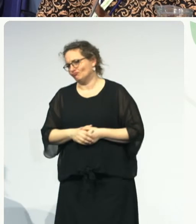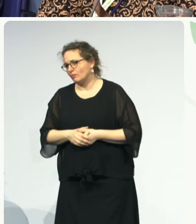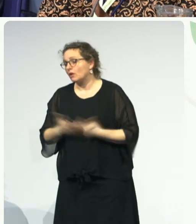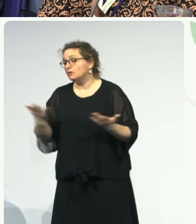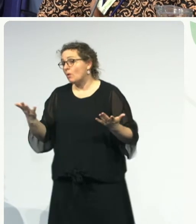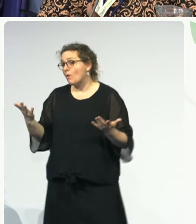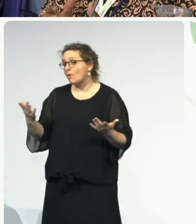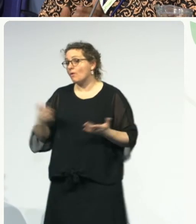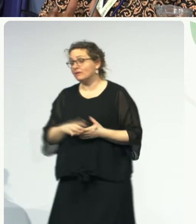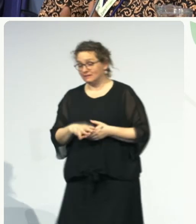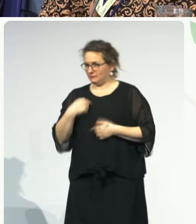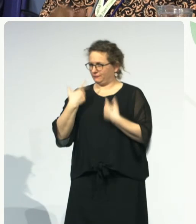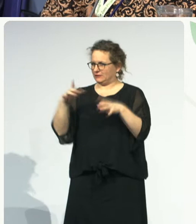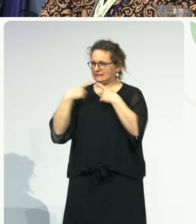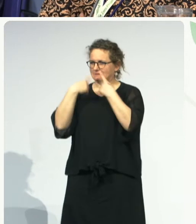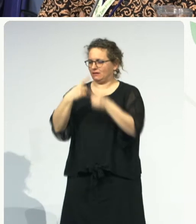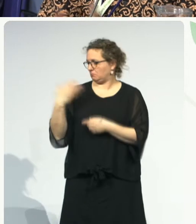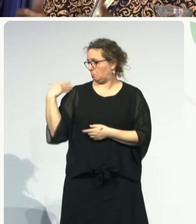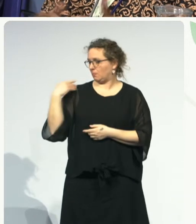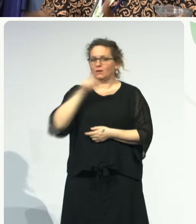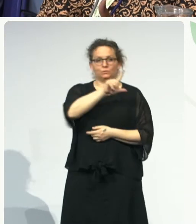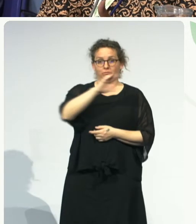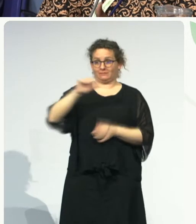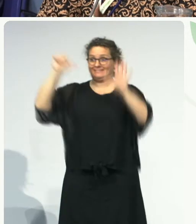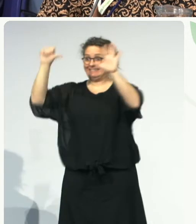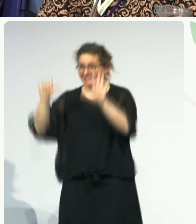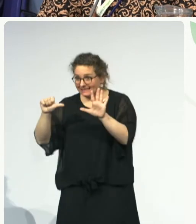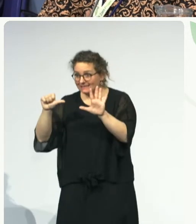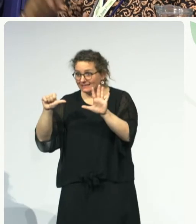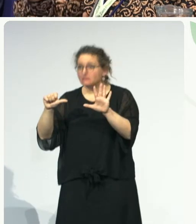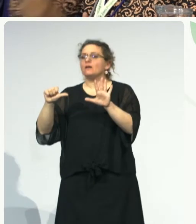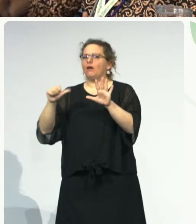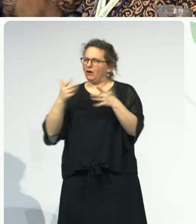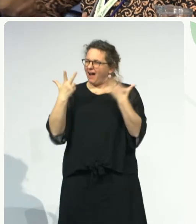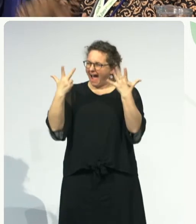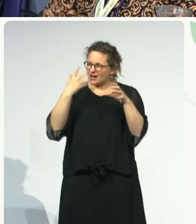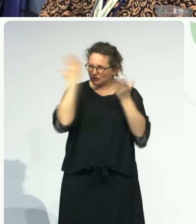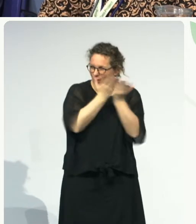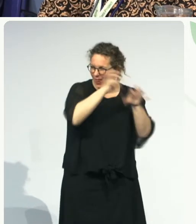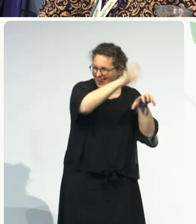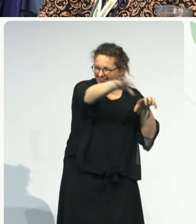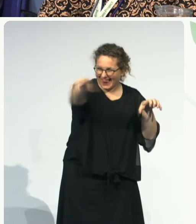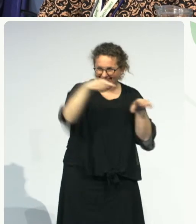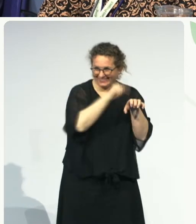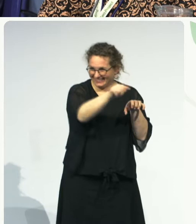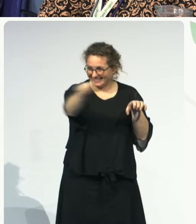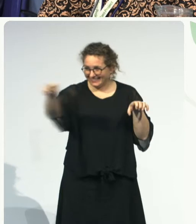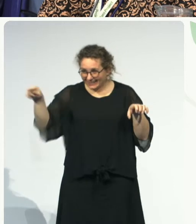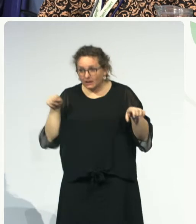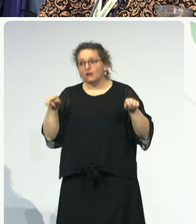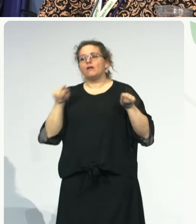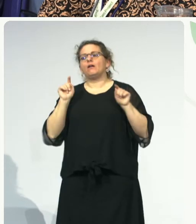schools, and the project benefited 170 teachers in these 8